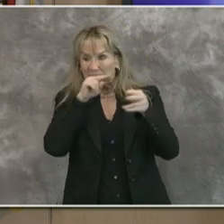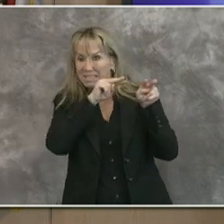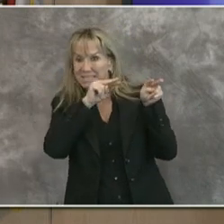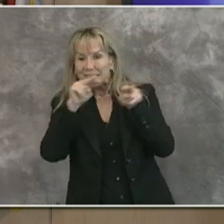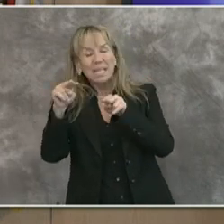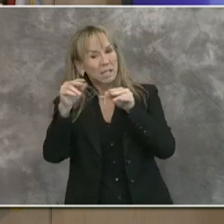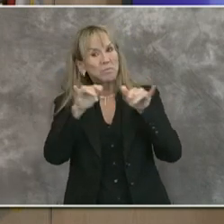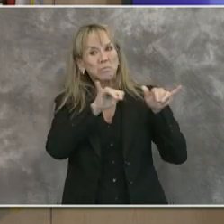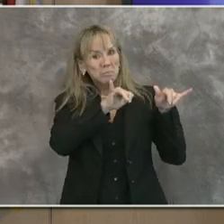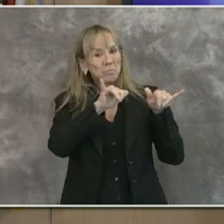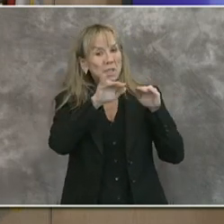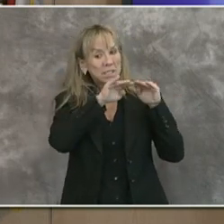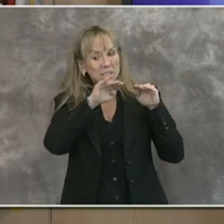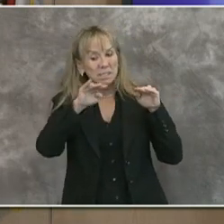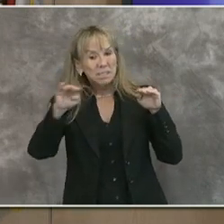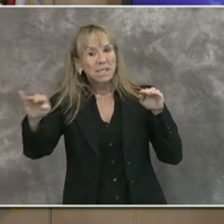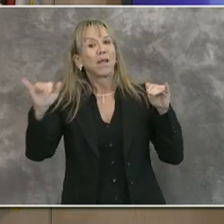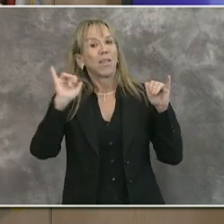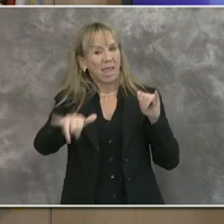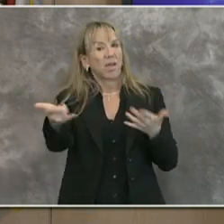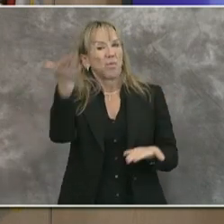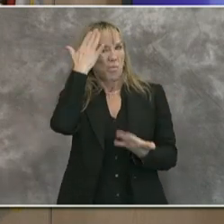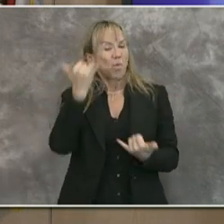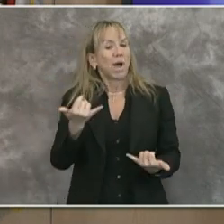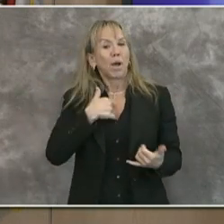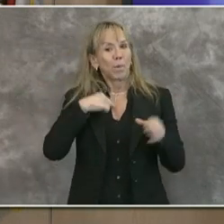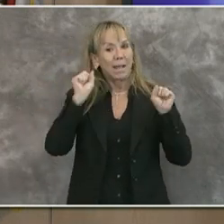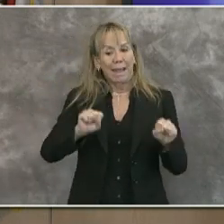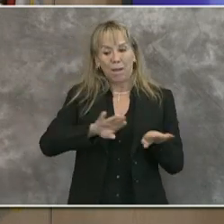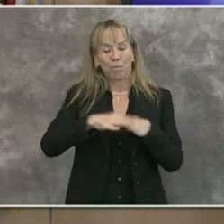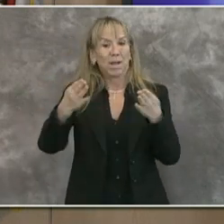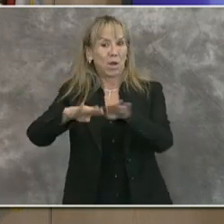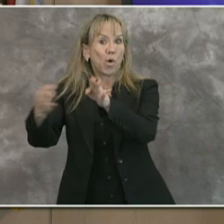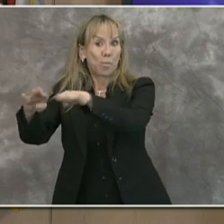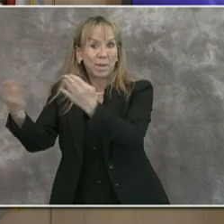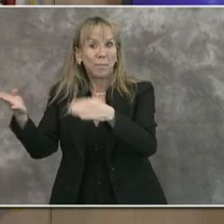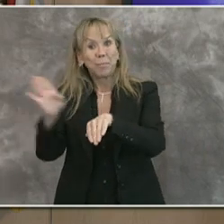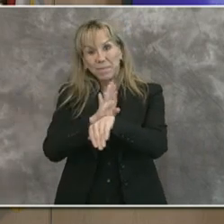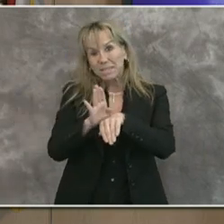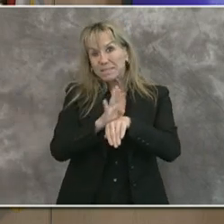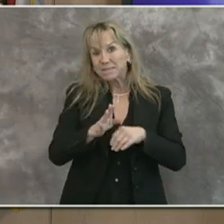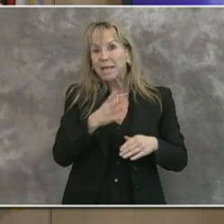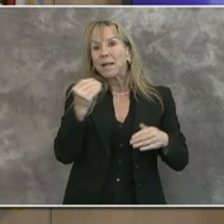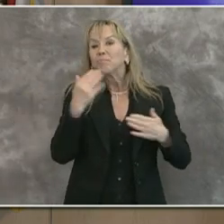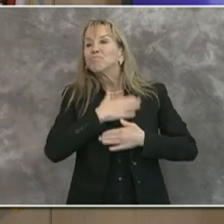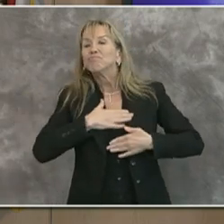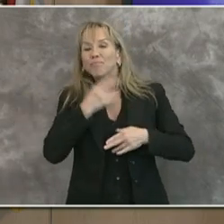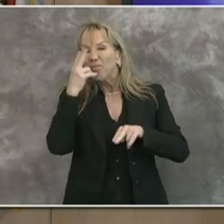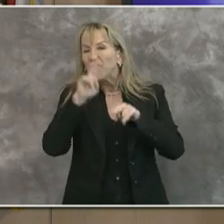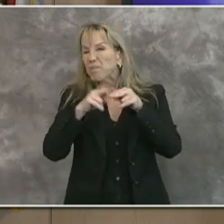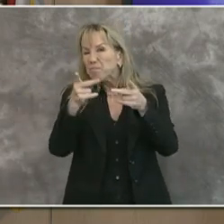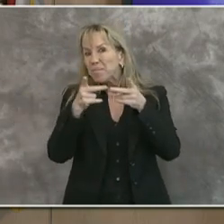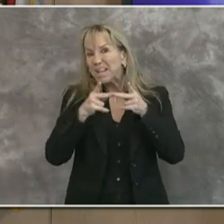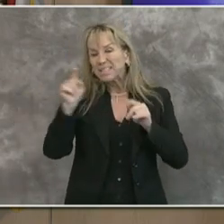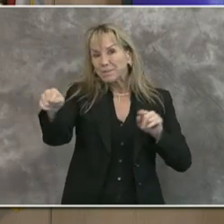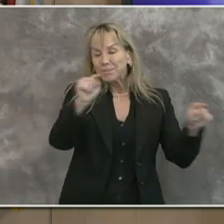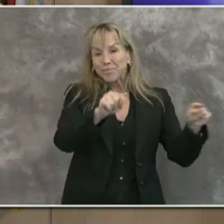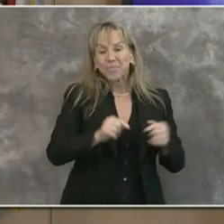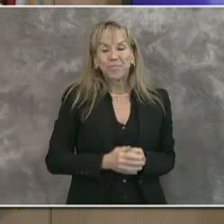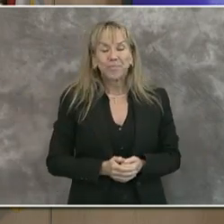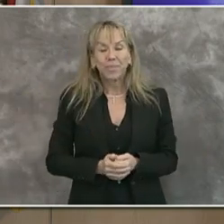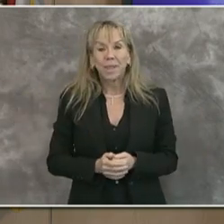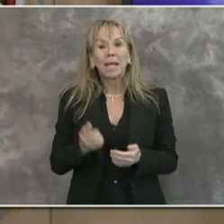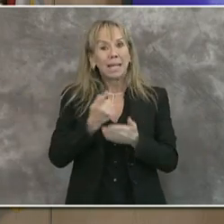relatively steady, and that has allowed us to continue the process of reopening businesses and recreational space. Again, last